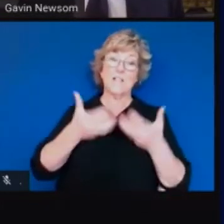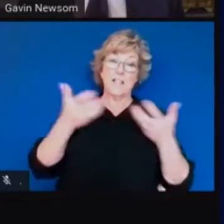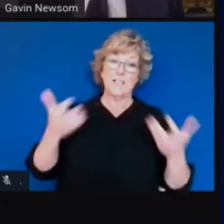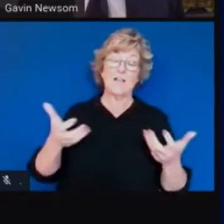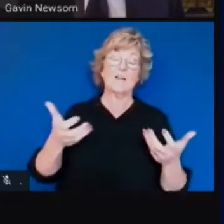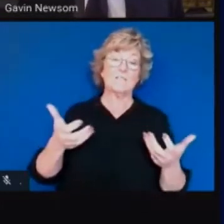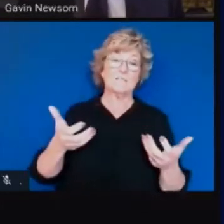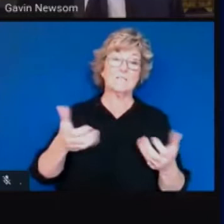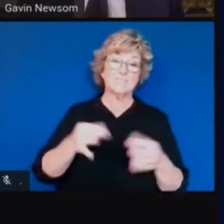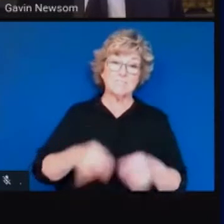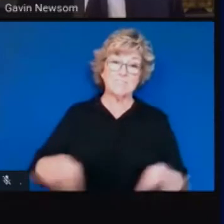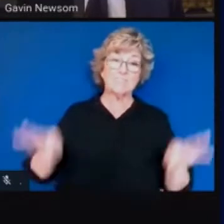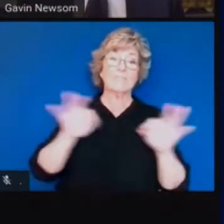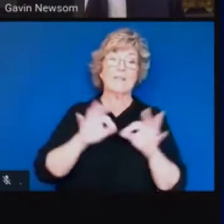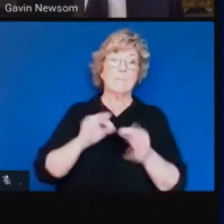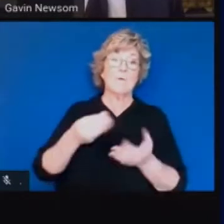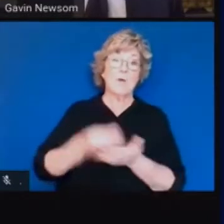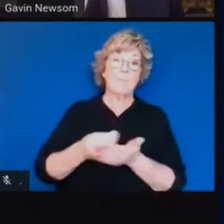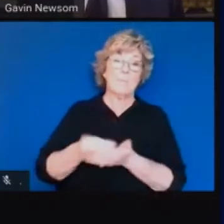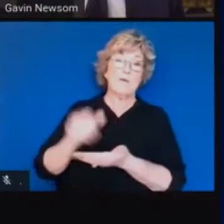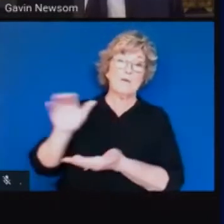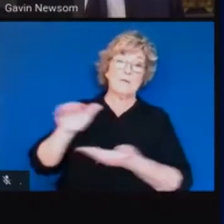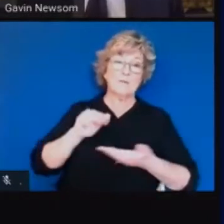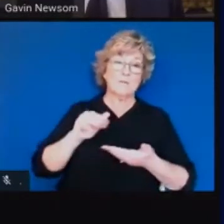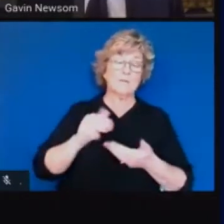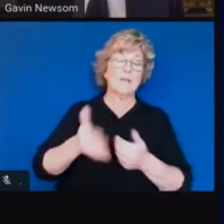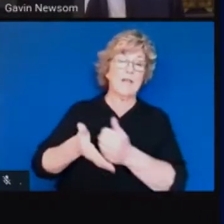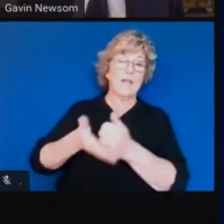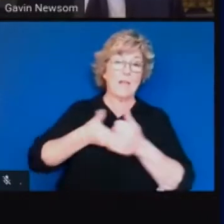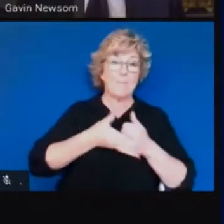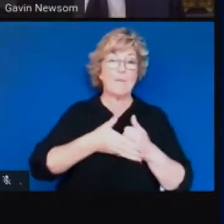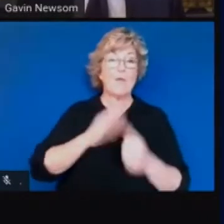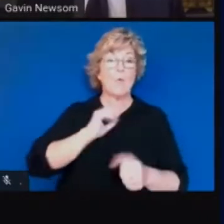and important relief at this critical juncture. We're working with the